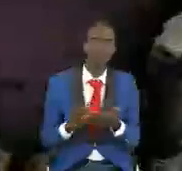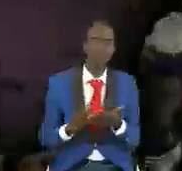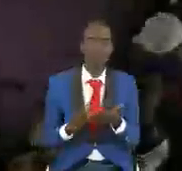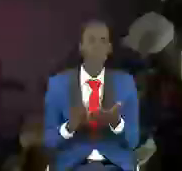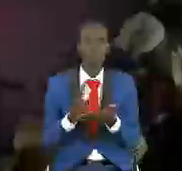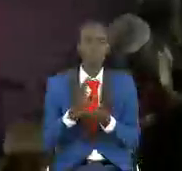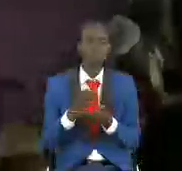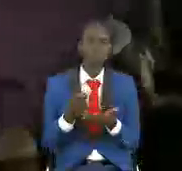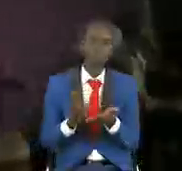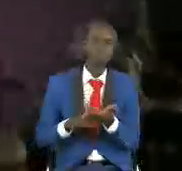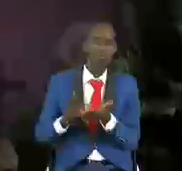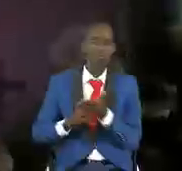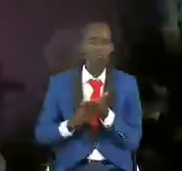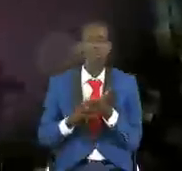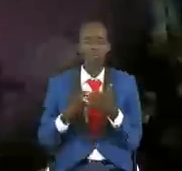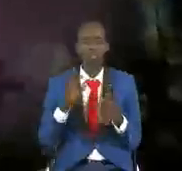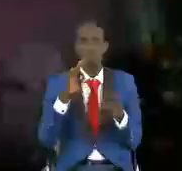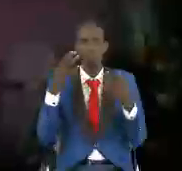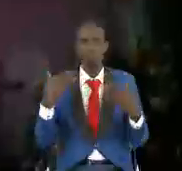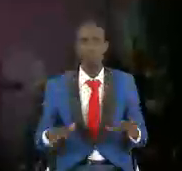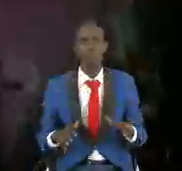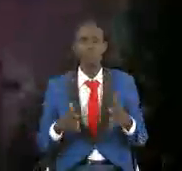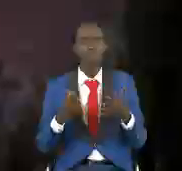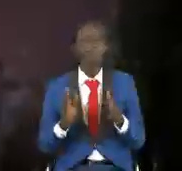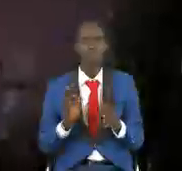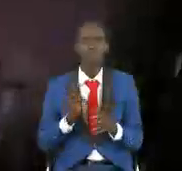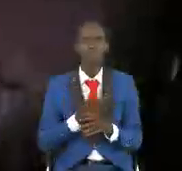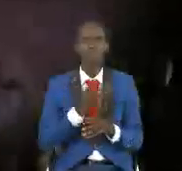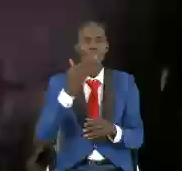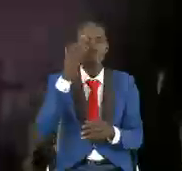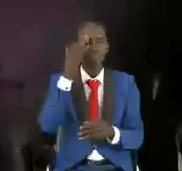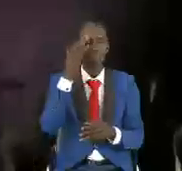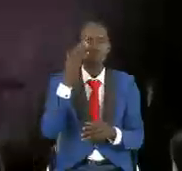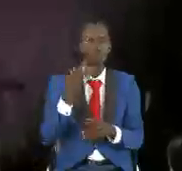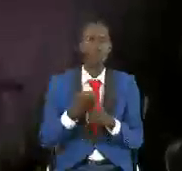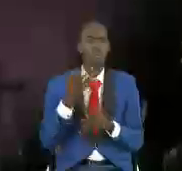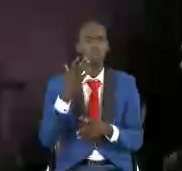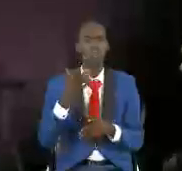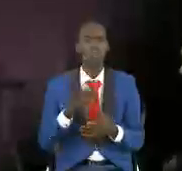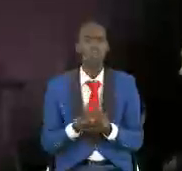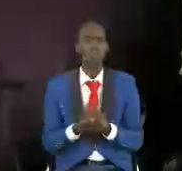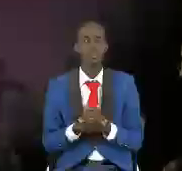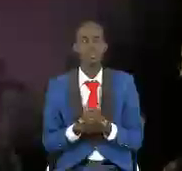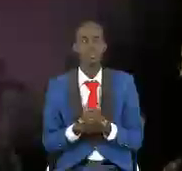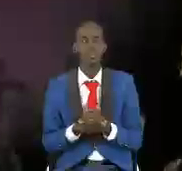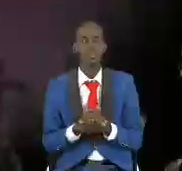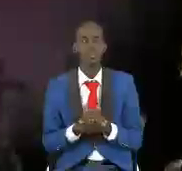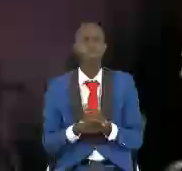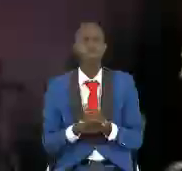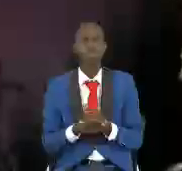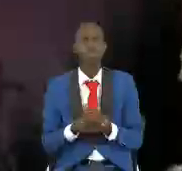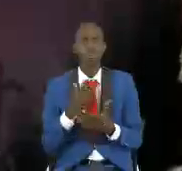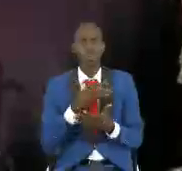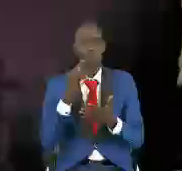raise up your hand and wave it at me, please? The supervisors, can you help me? Check up